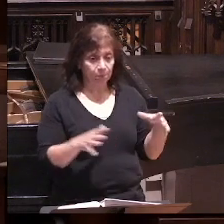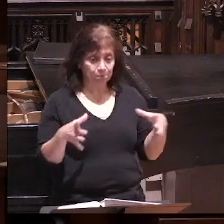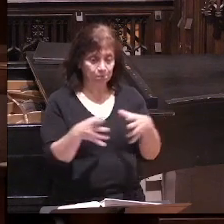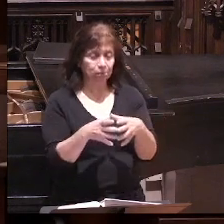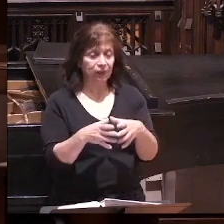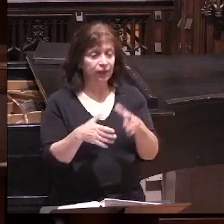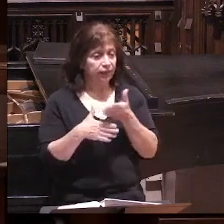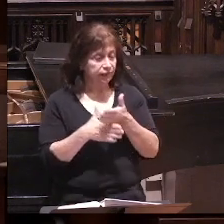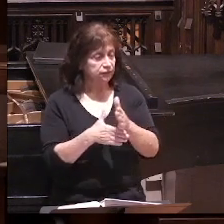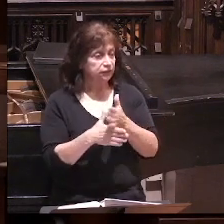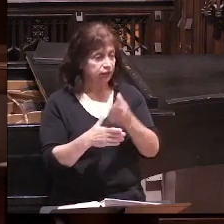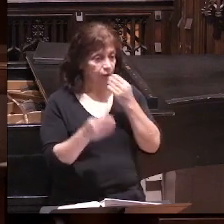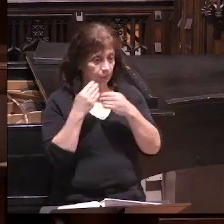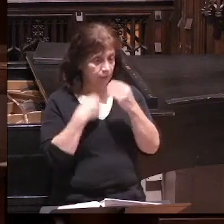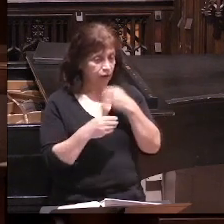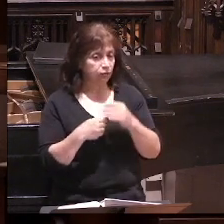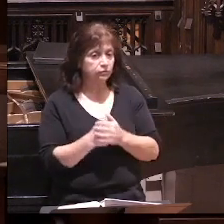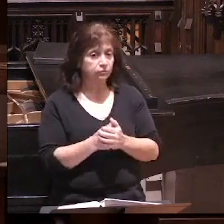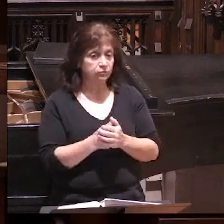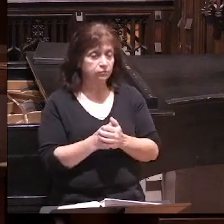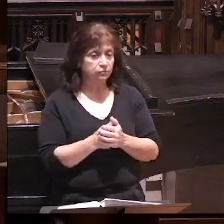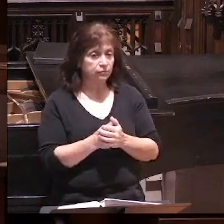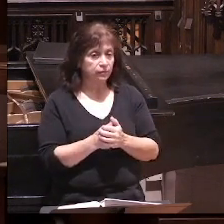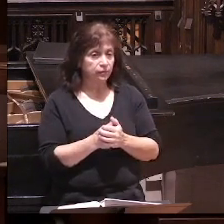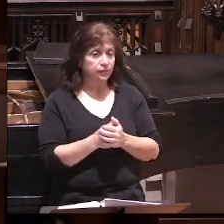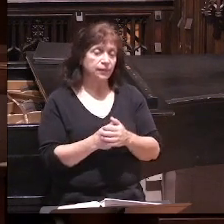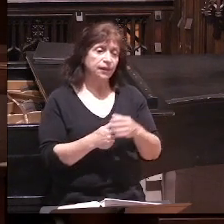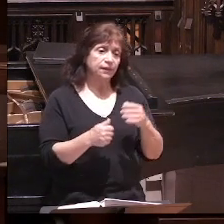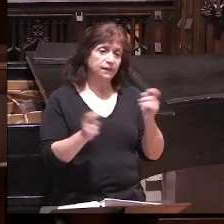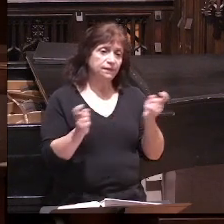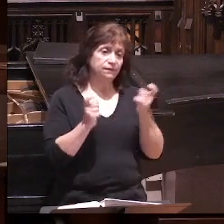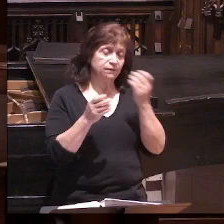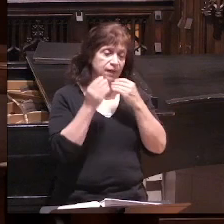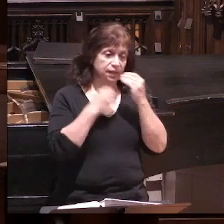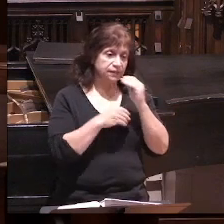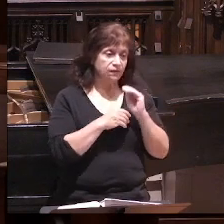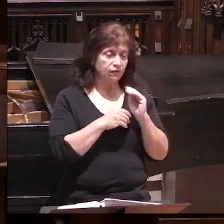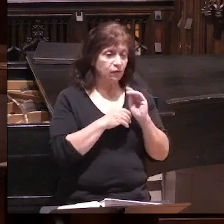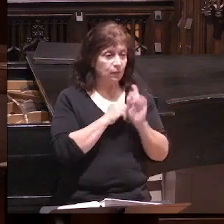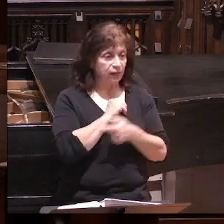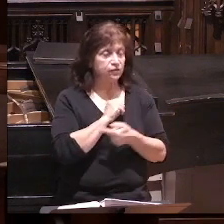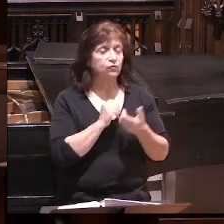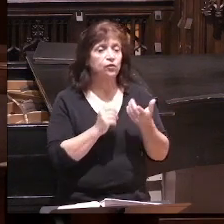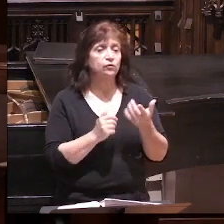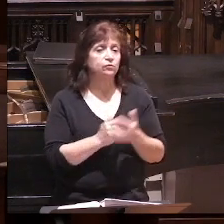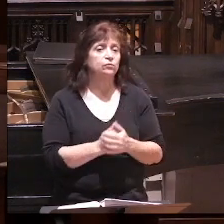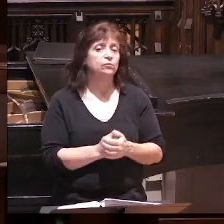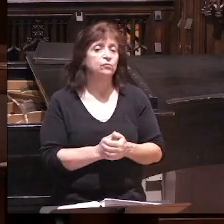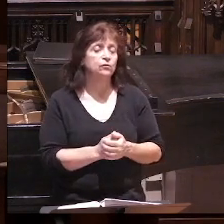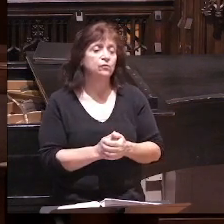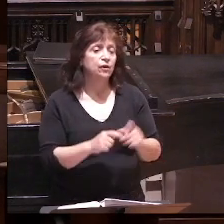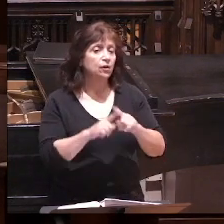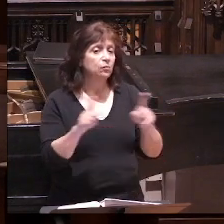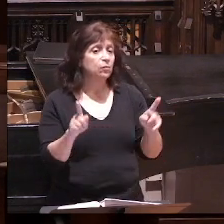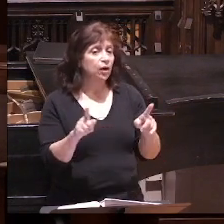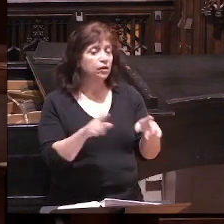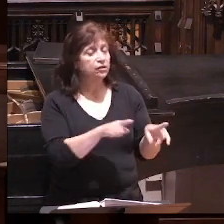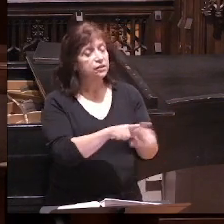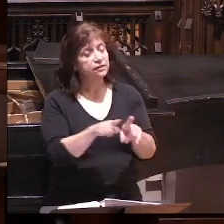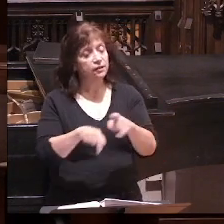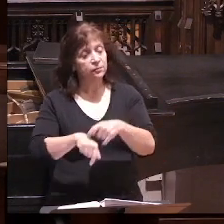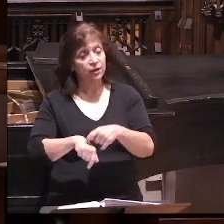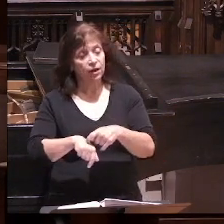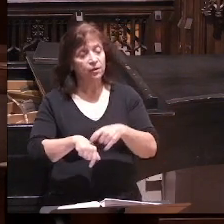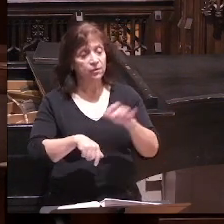to share a meal, to share in the feast of Passover. But we also know that